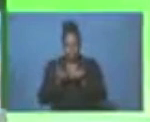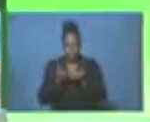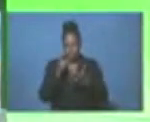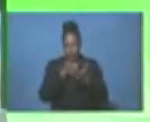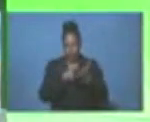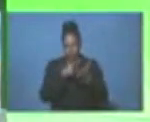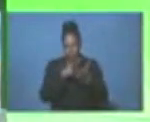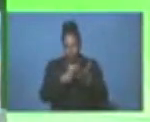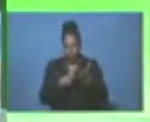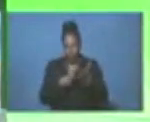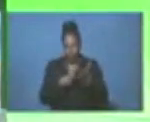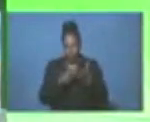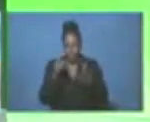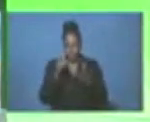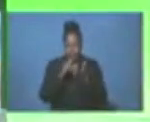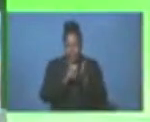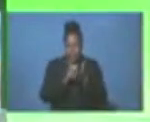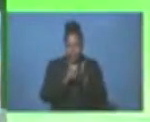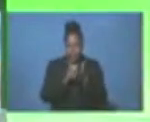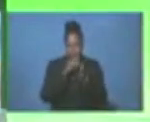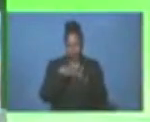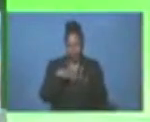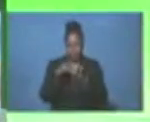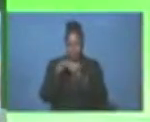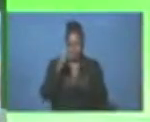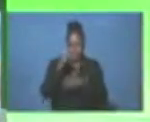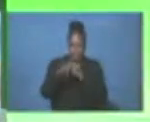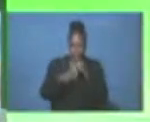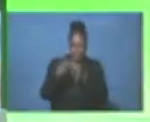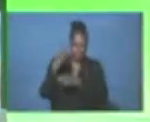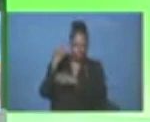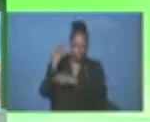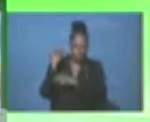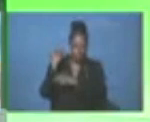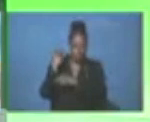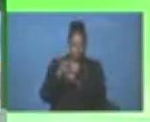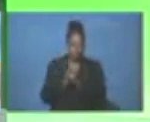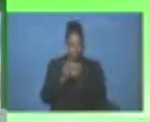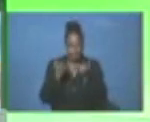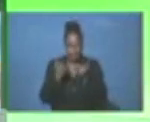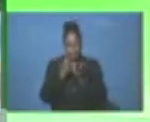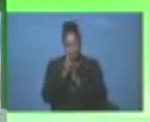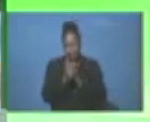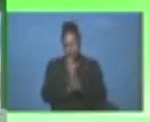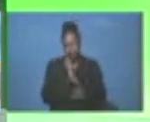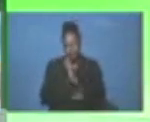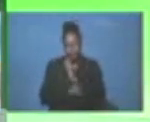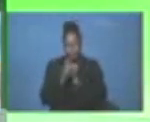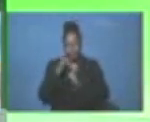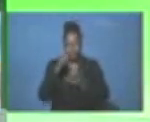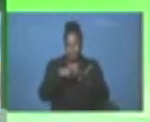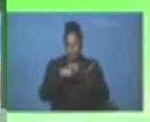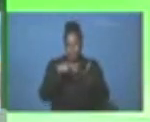of Discrimination Against Women decades ago, that is the CEDAW Convention, the country has still not eliminated